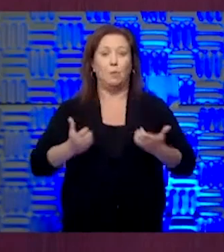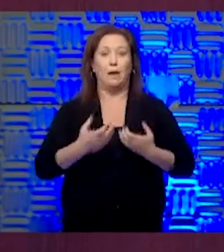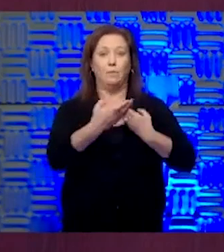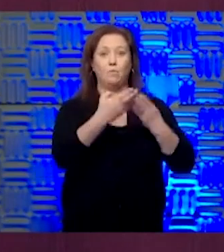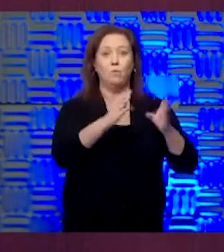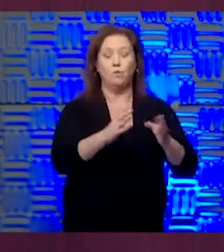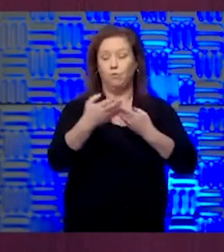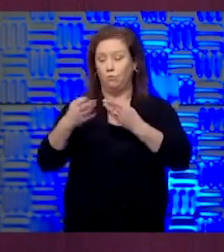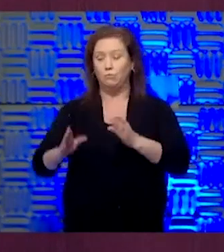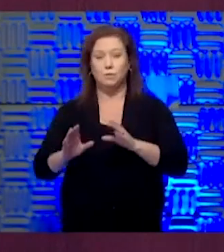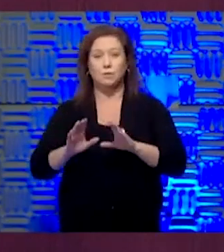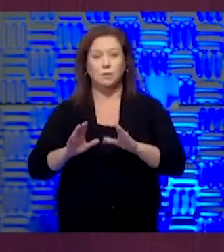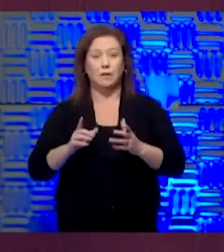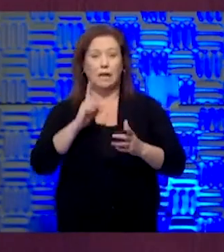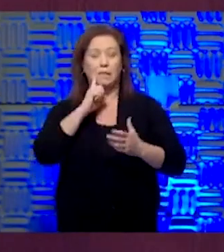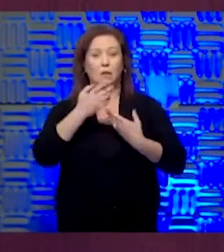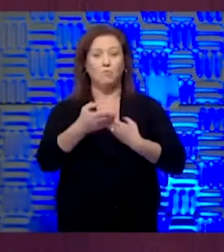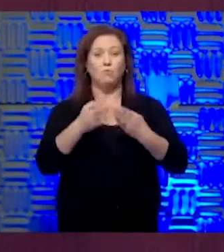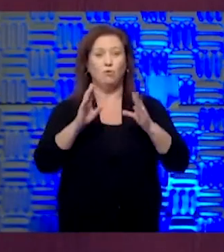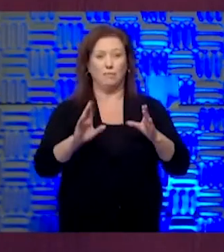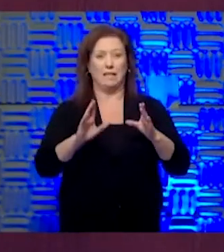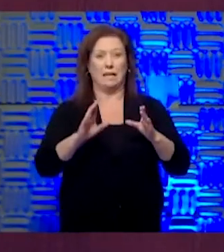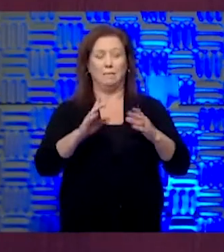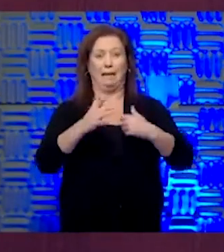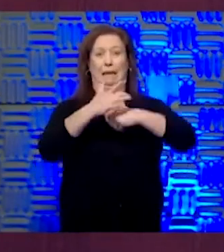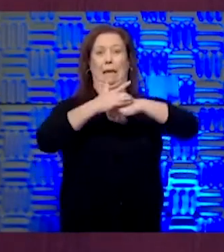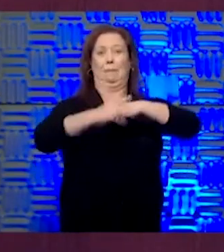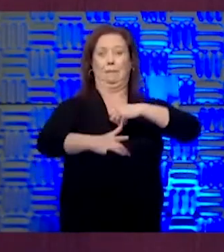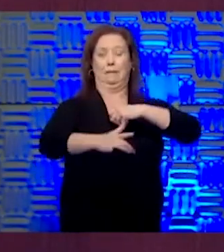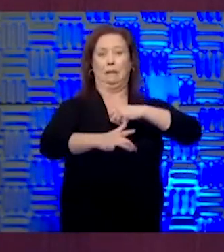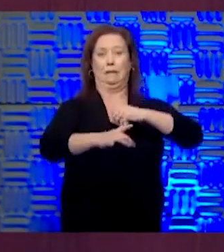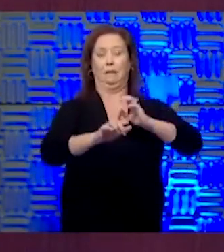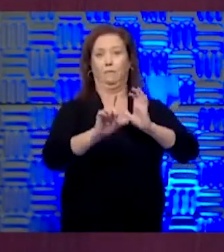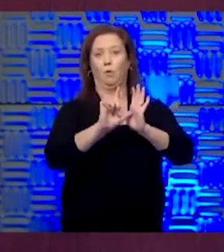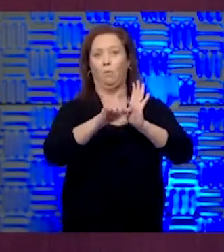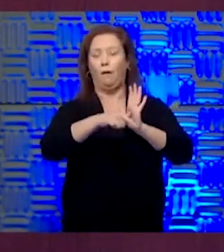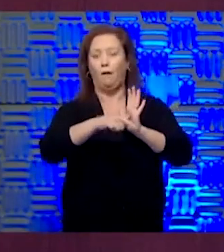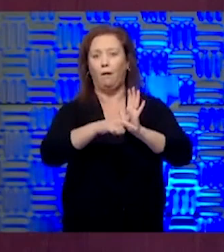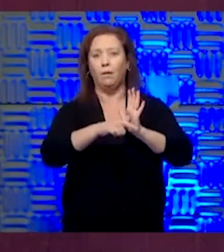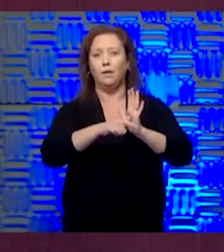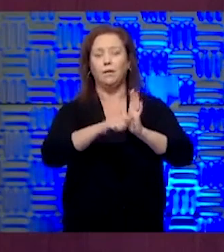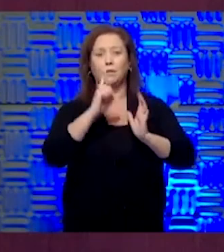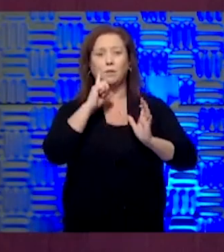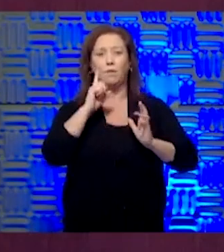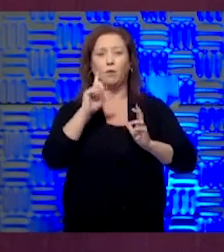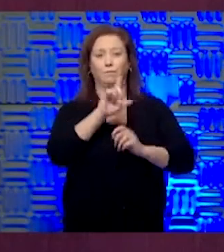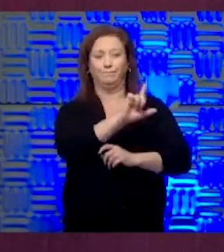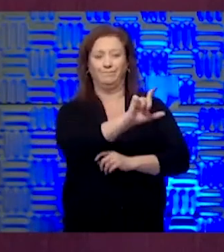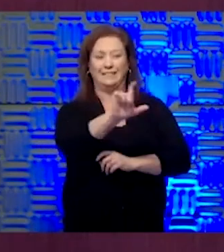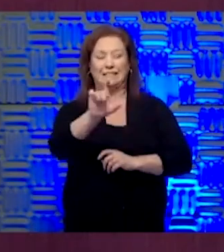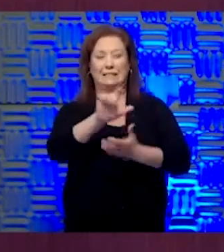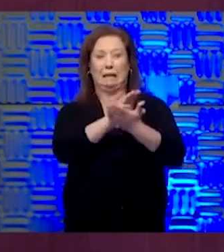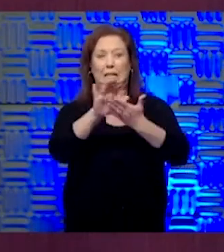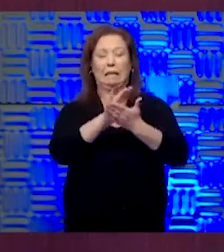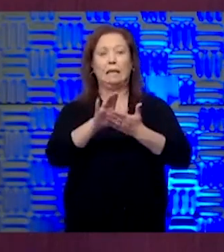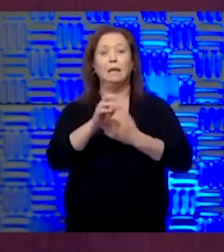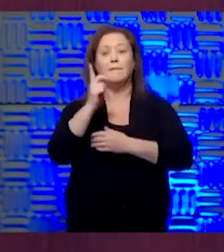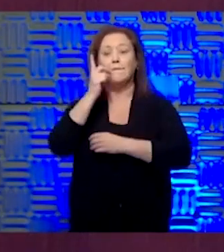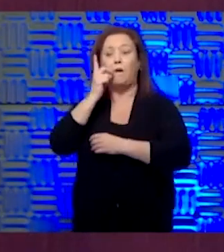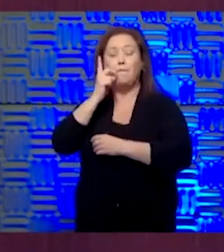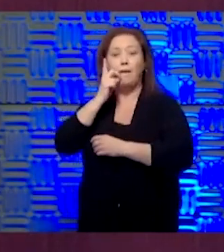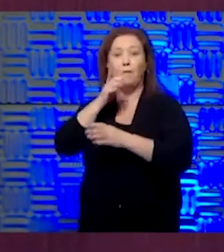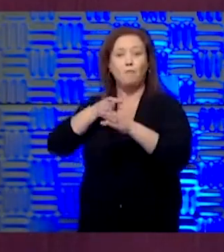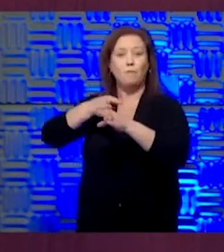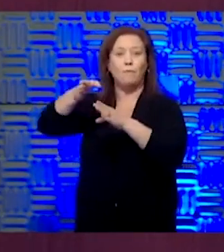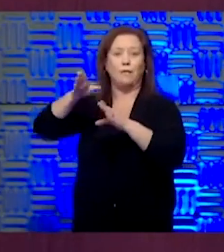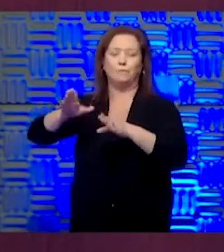rooms that can actually lay open for a period of time after we use them for things that may be aerosolizing type procedures. For our dental colleagues, it's an even